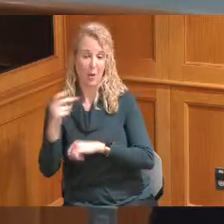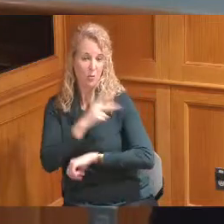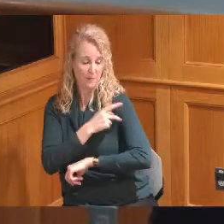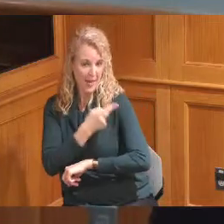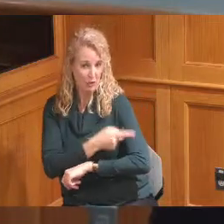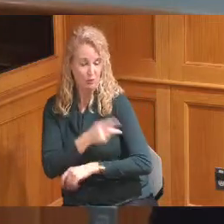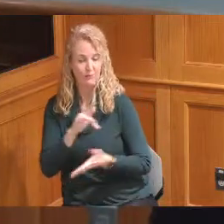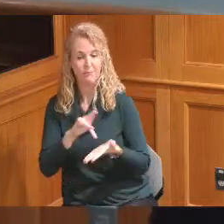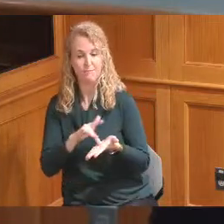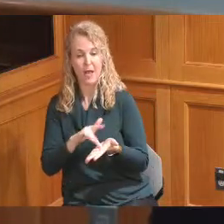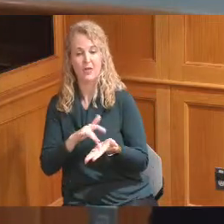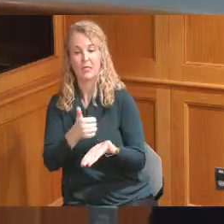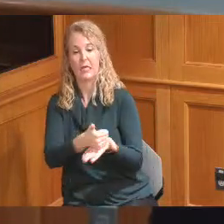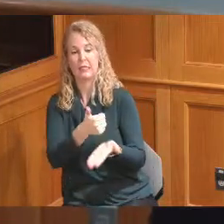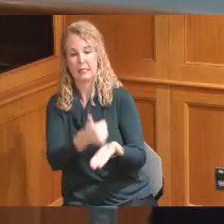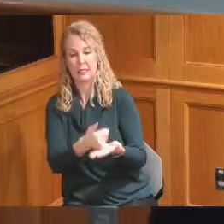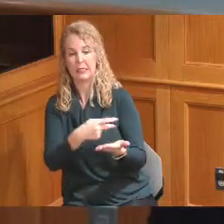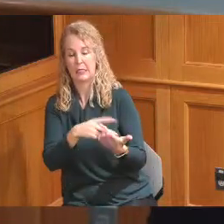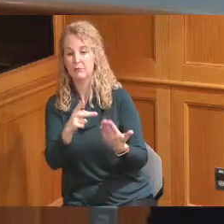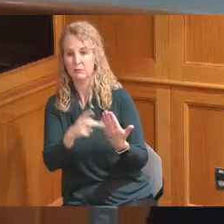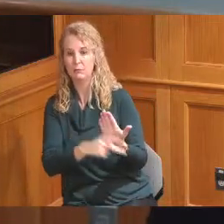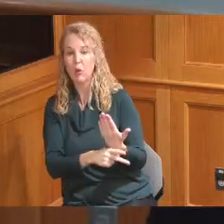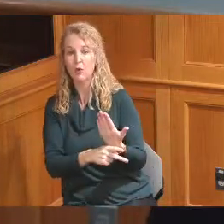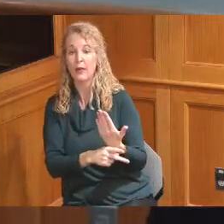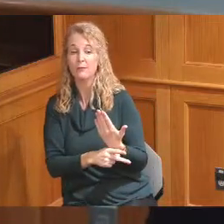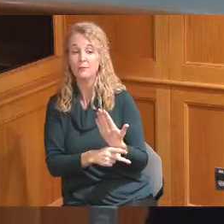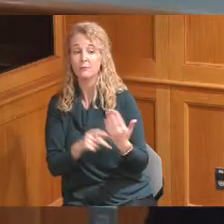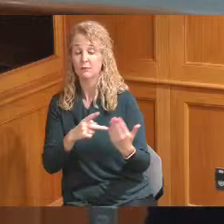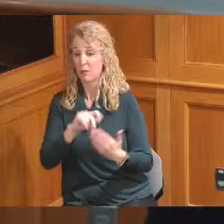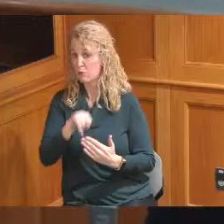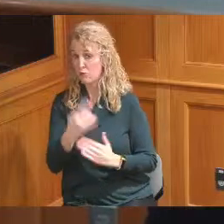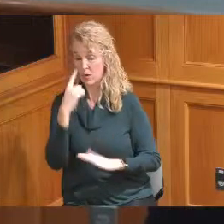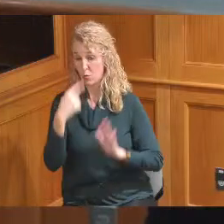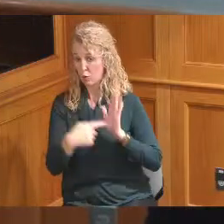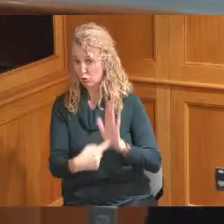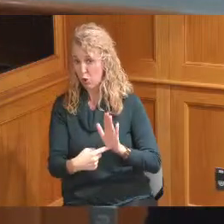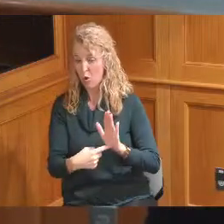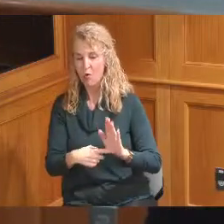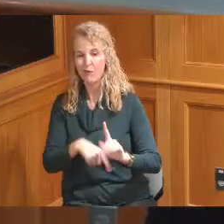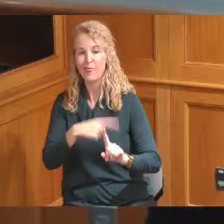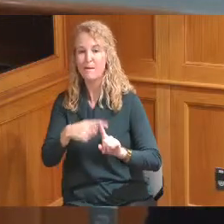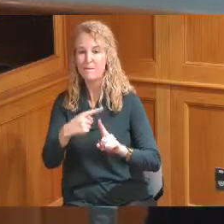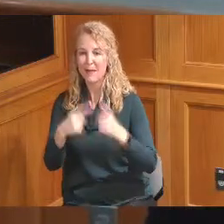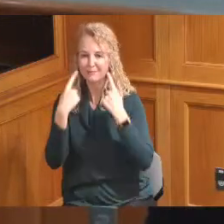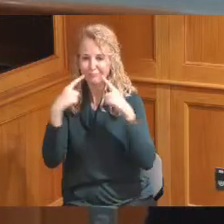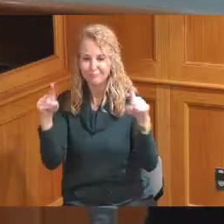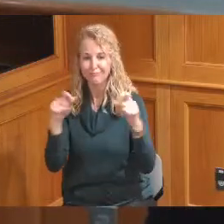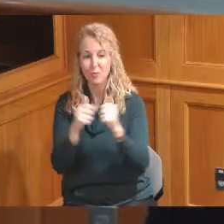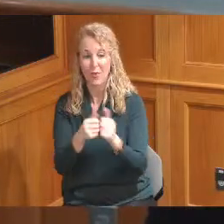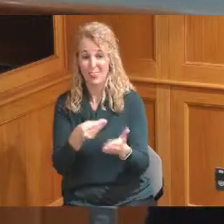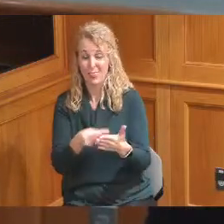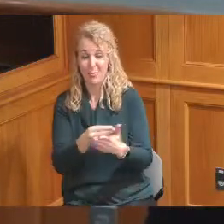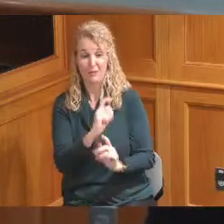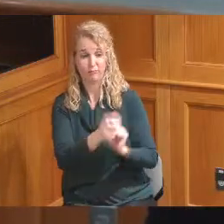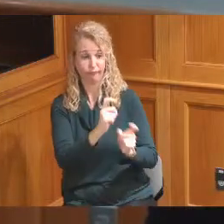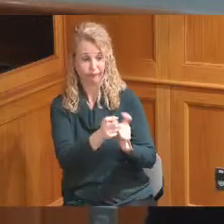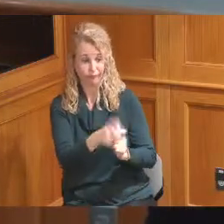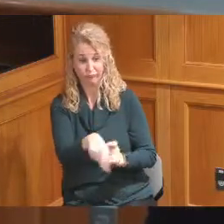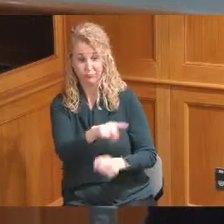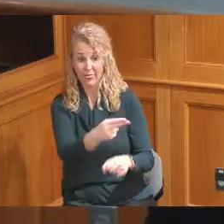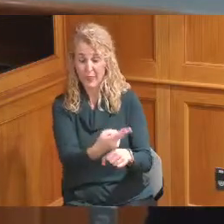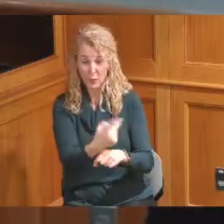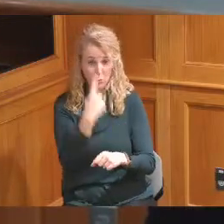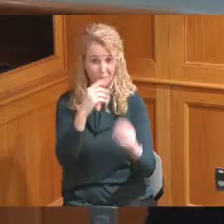medication-assisted treatment individuals. The project's goal is to demonstrate the positive impact of the stipend on successful re-entry and